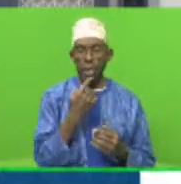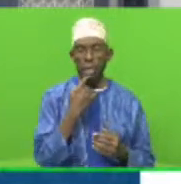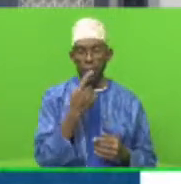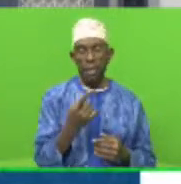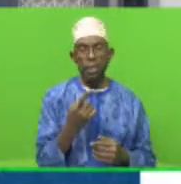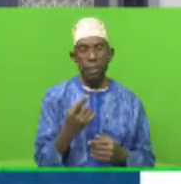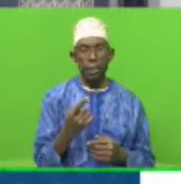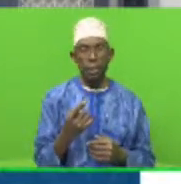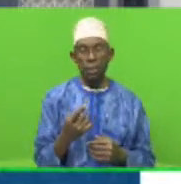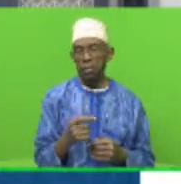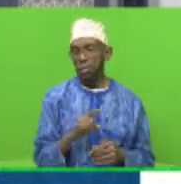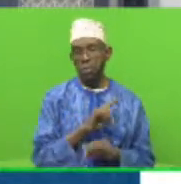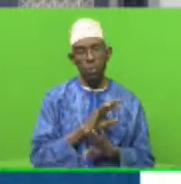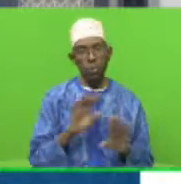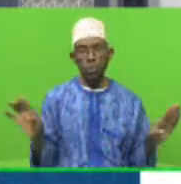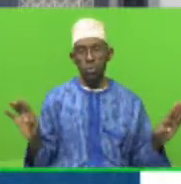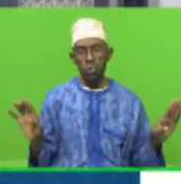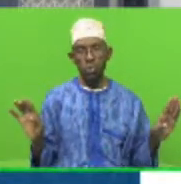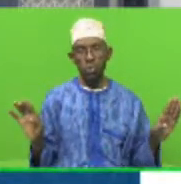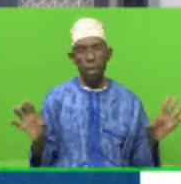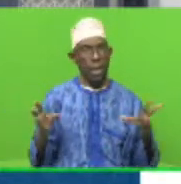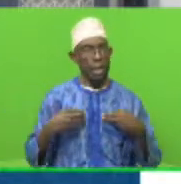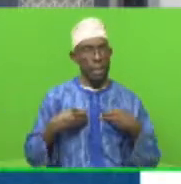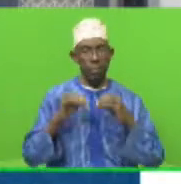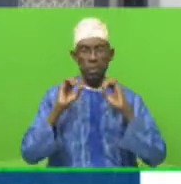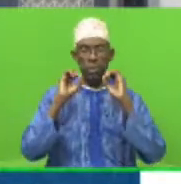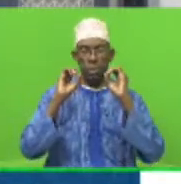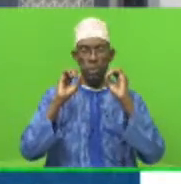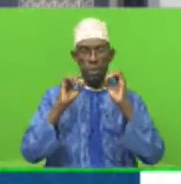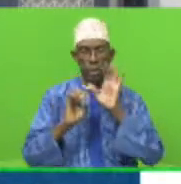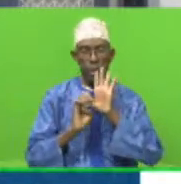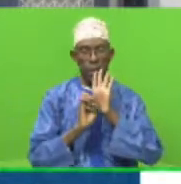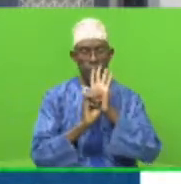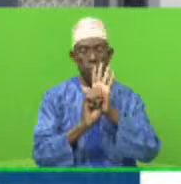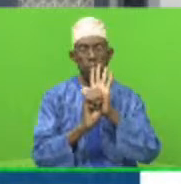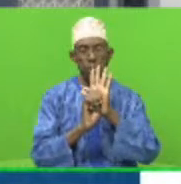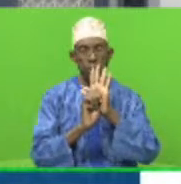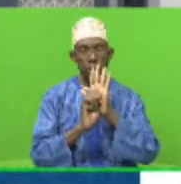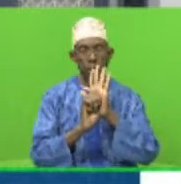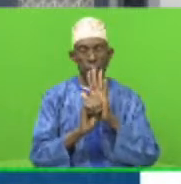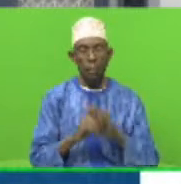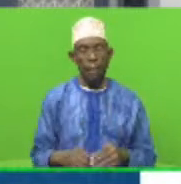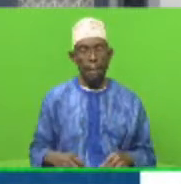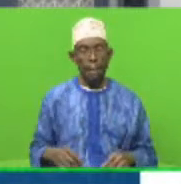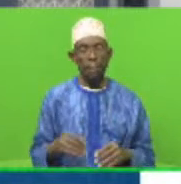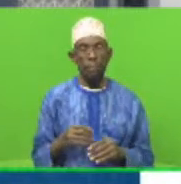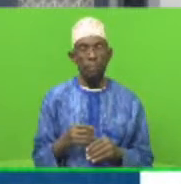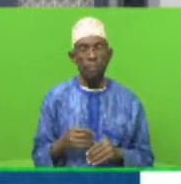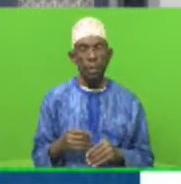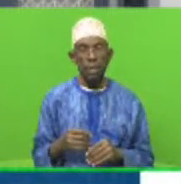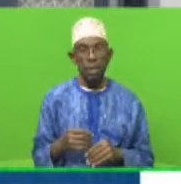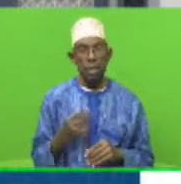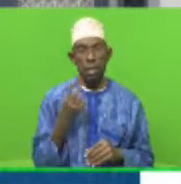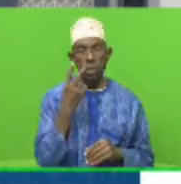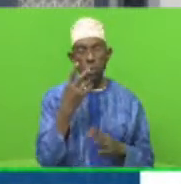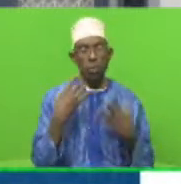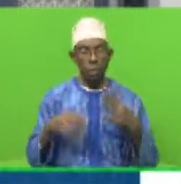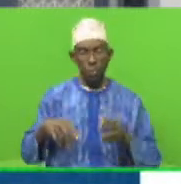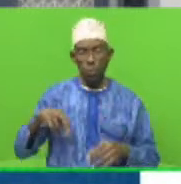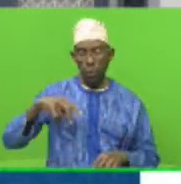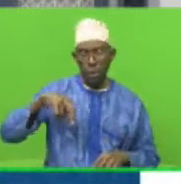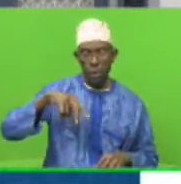something, they'll be like, no, they never accept. An example is given here by ulama. They say, there are two people